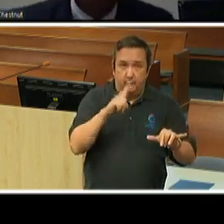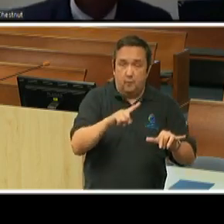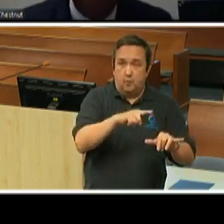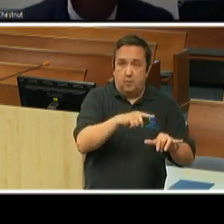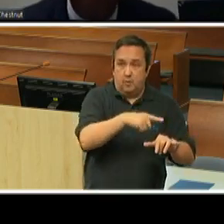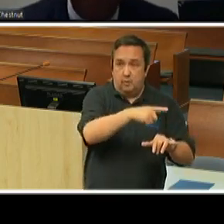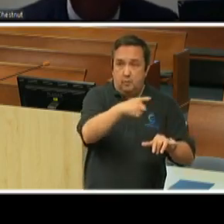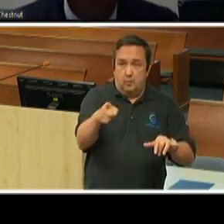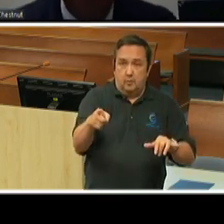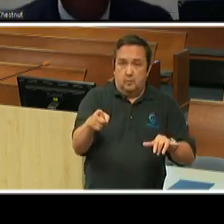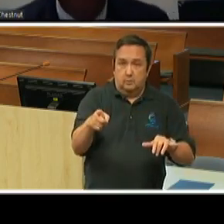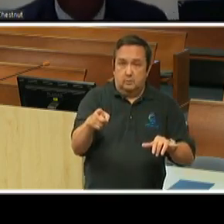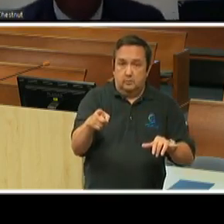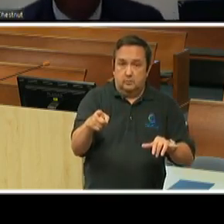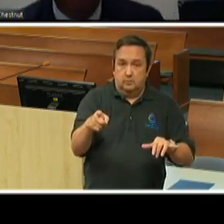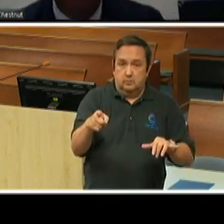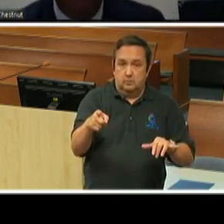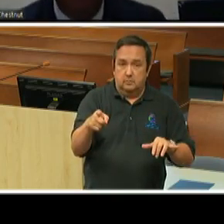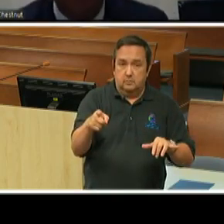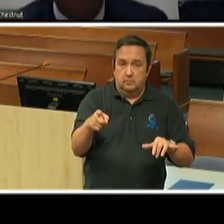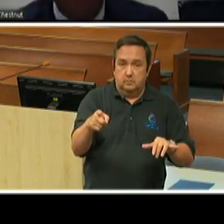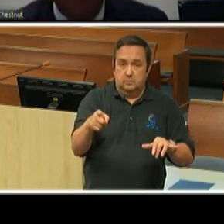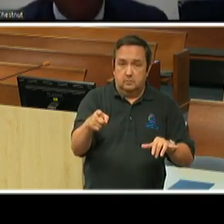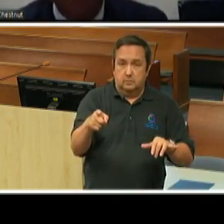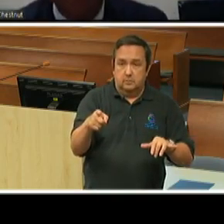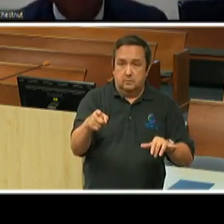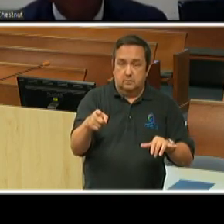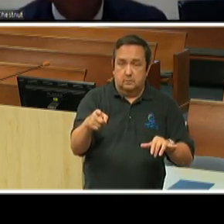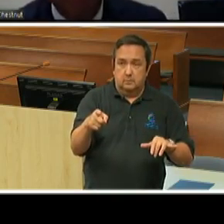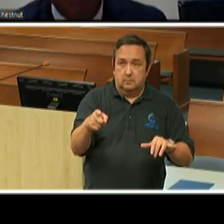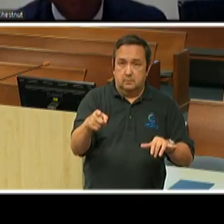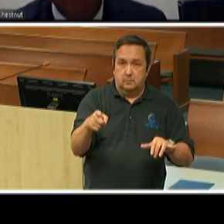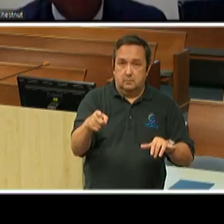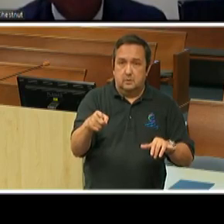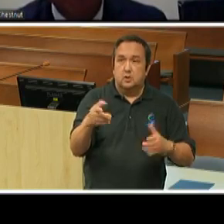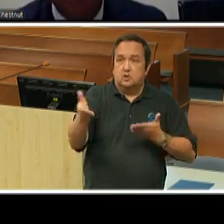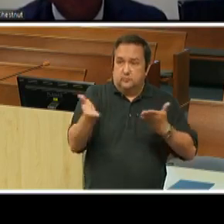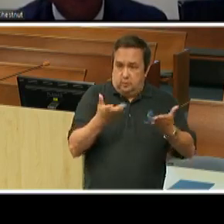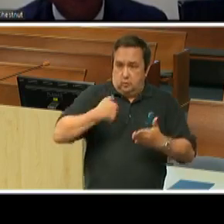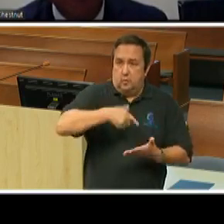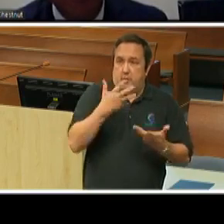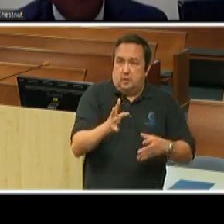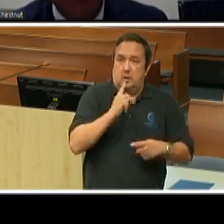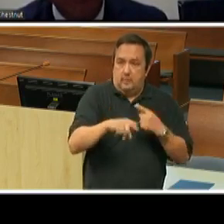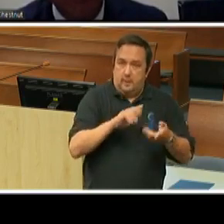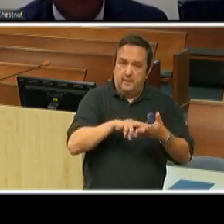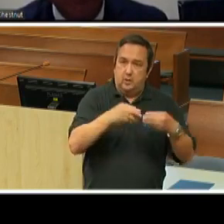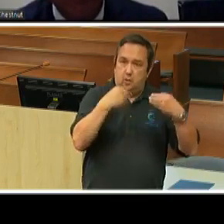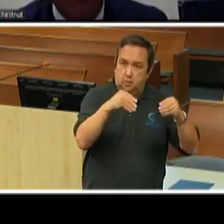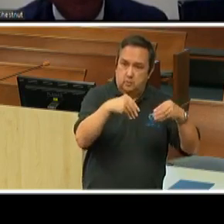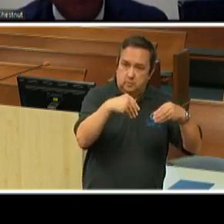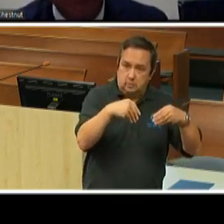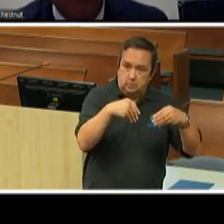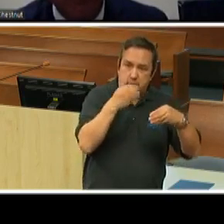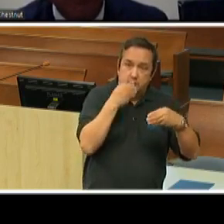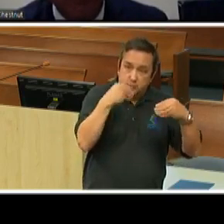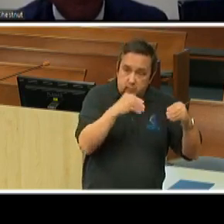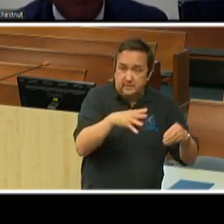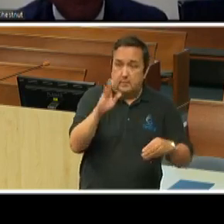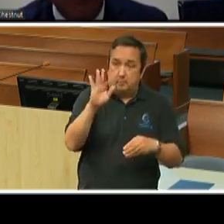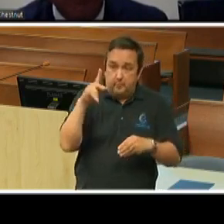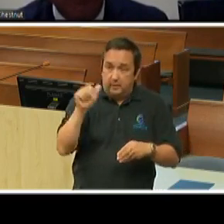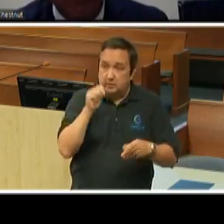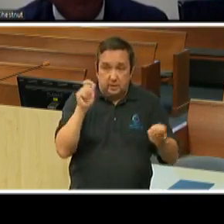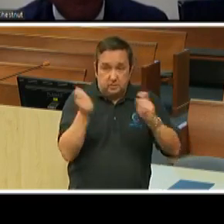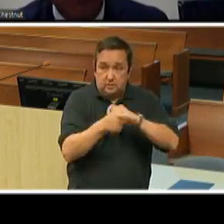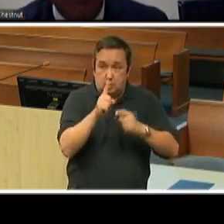those services that we've already talked about, such as grocery stores and banks. We're not making any change to